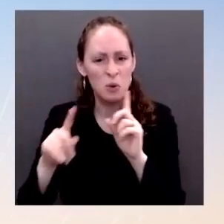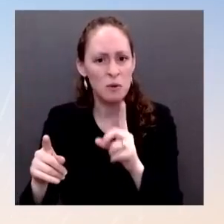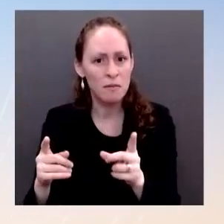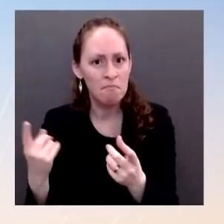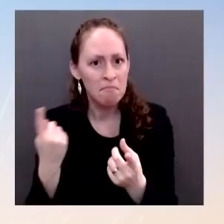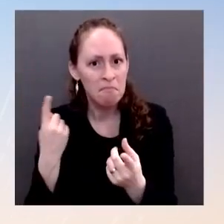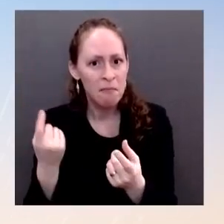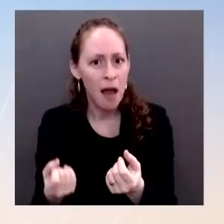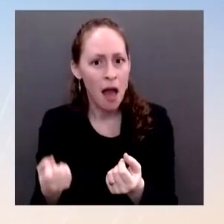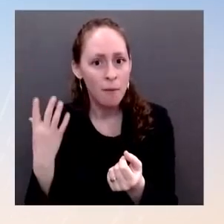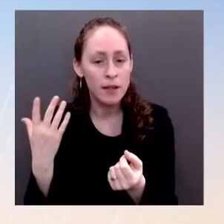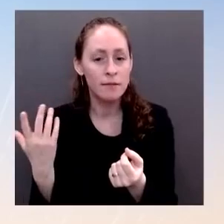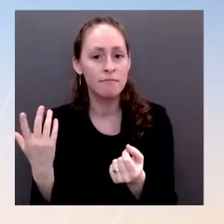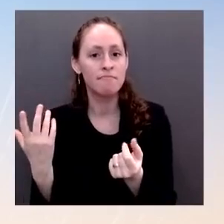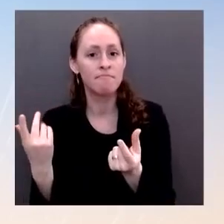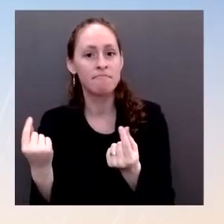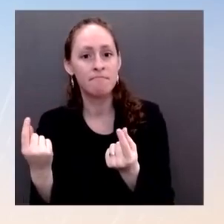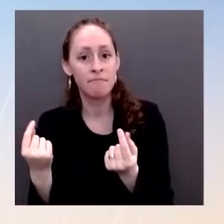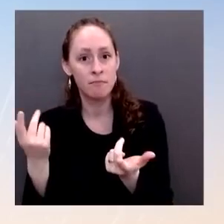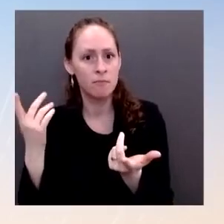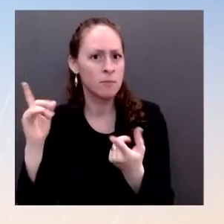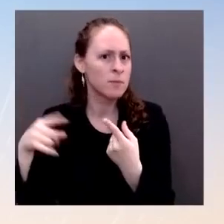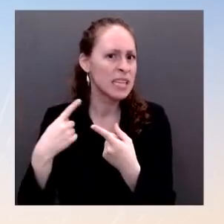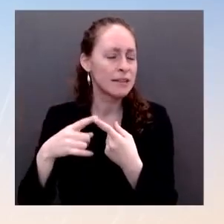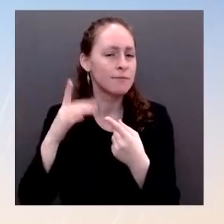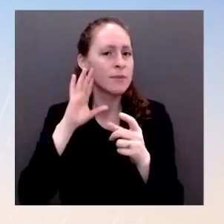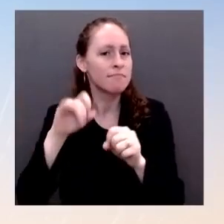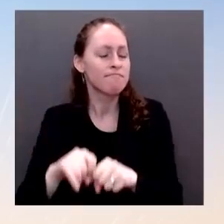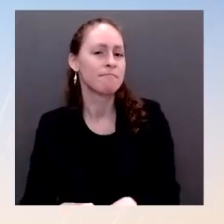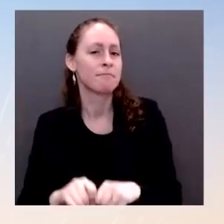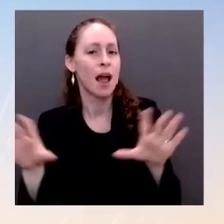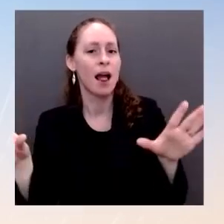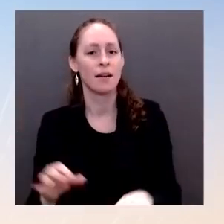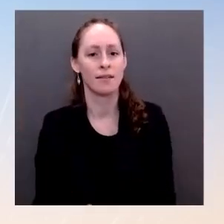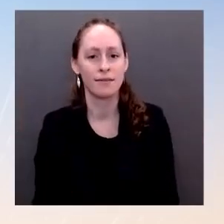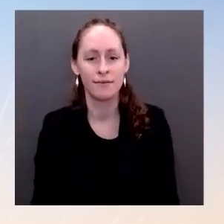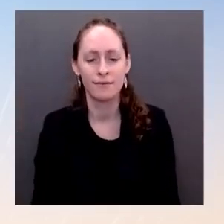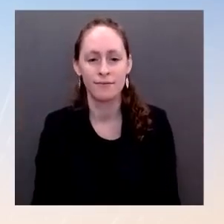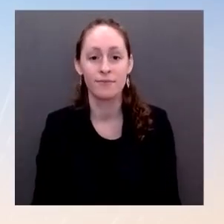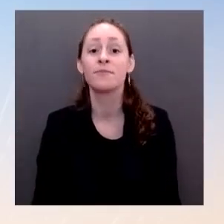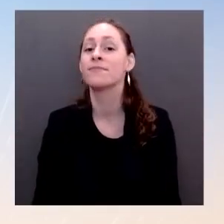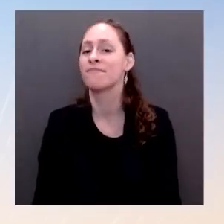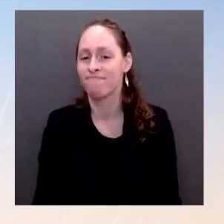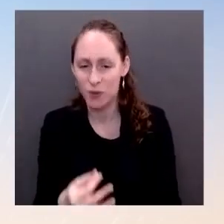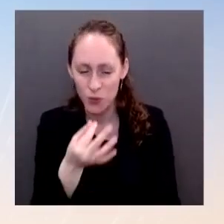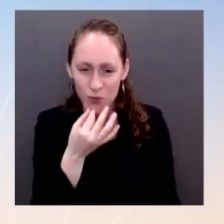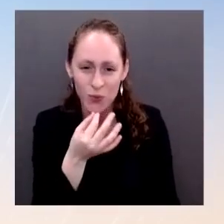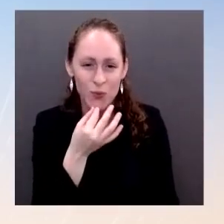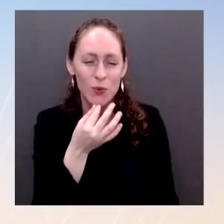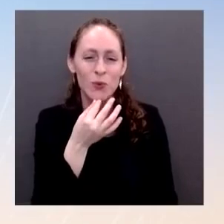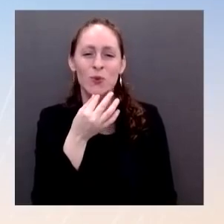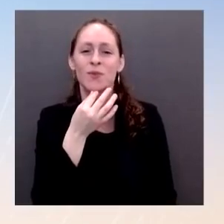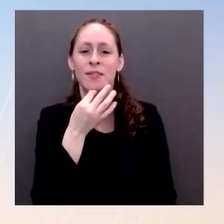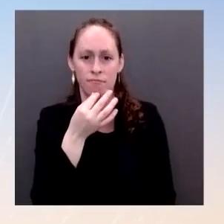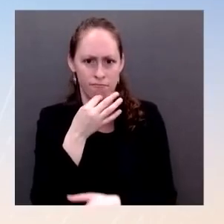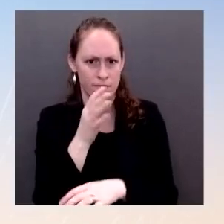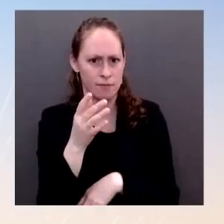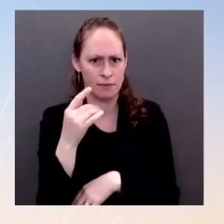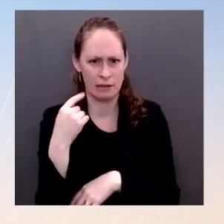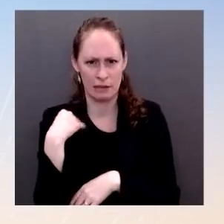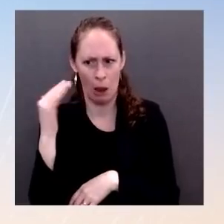It's changing constantly. I expect we will have more of an update on that hopefully by next week. I know we have to wrap up. Go ahead. On Build Back